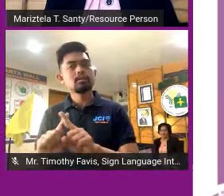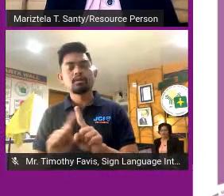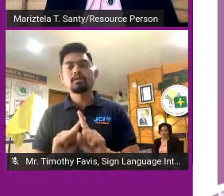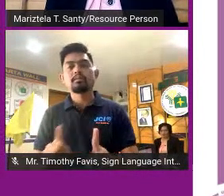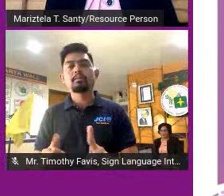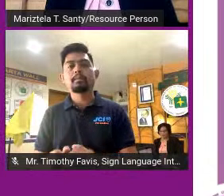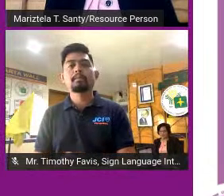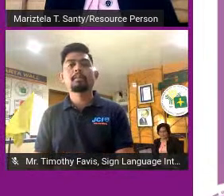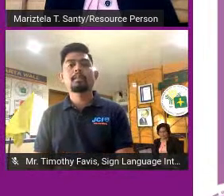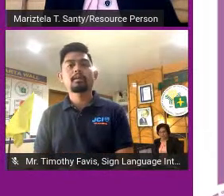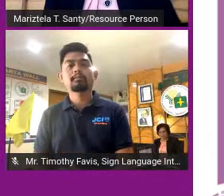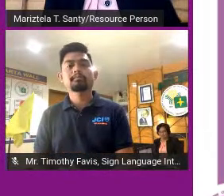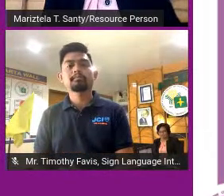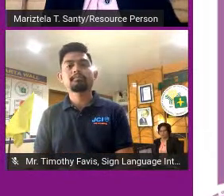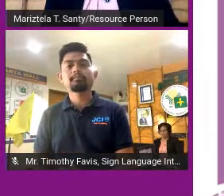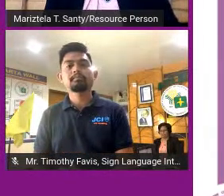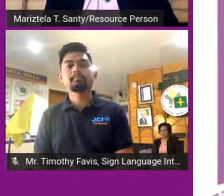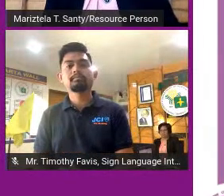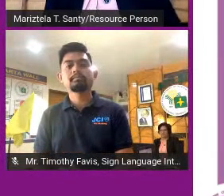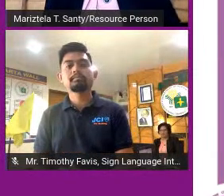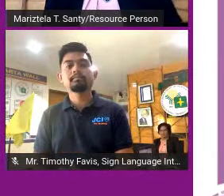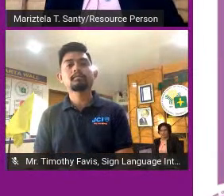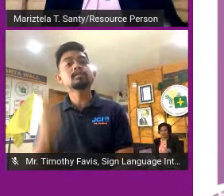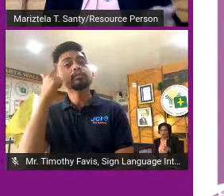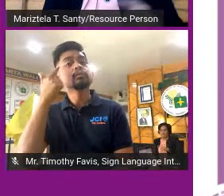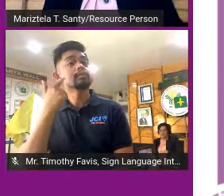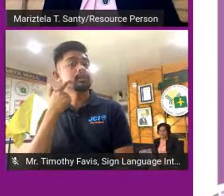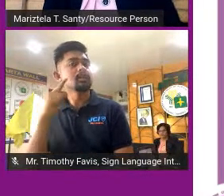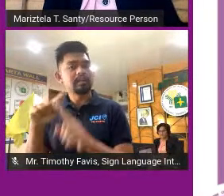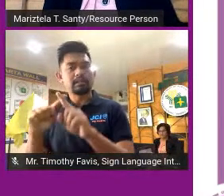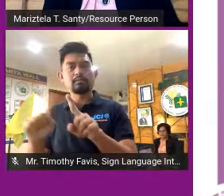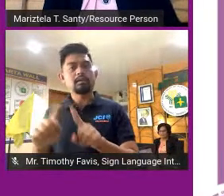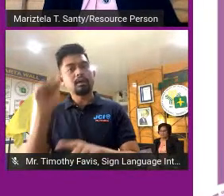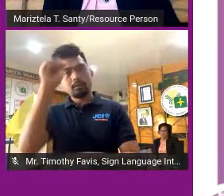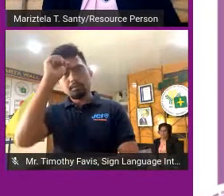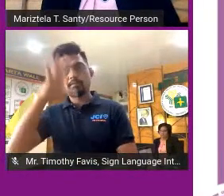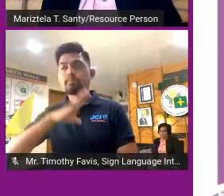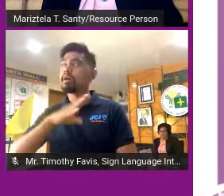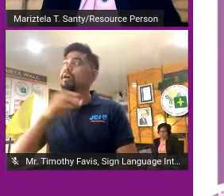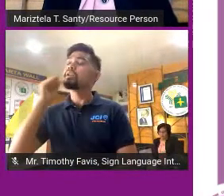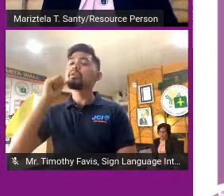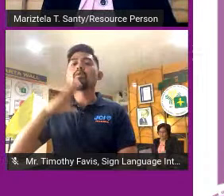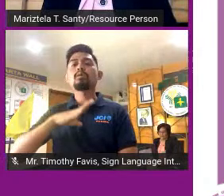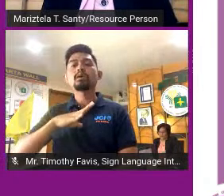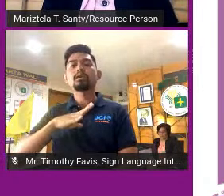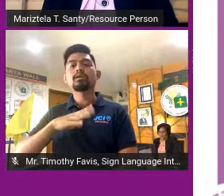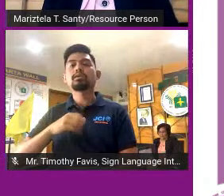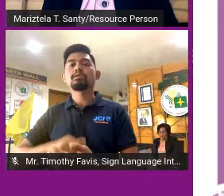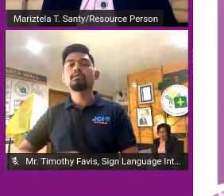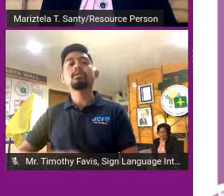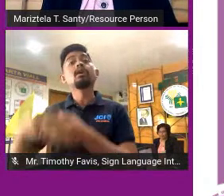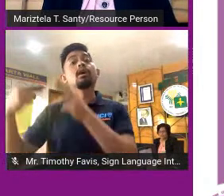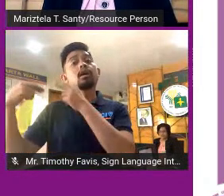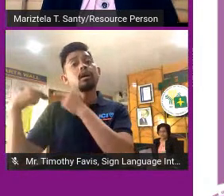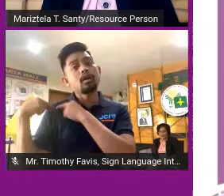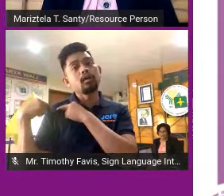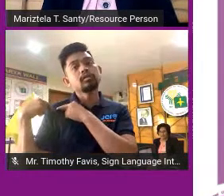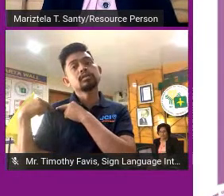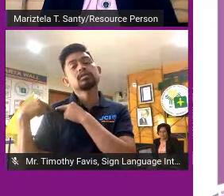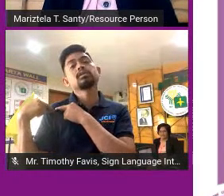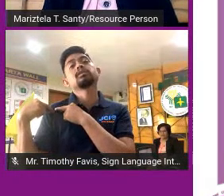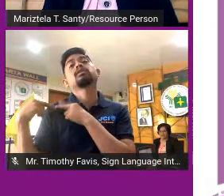that derive their roles and relationships. Role standards, usually acceptable behaviors